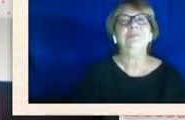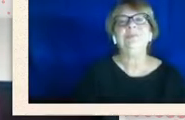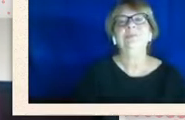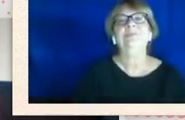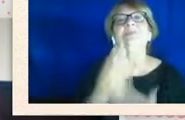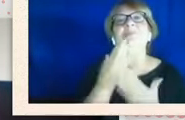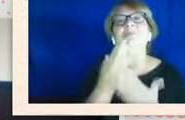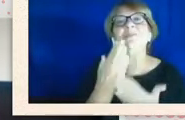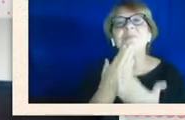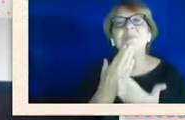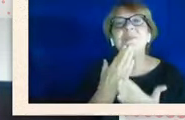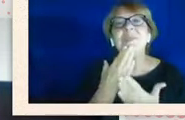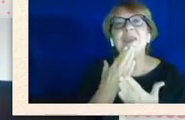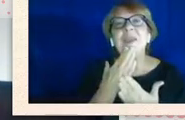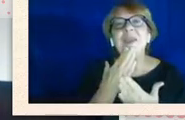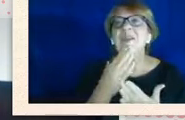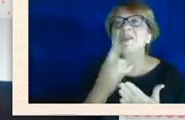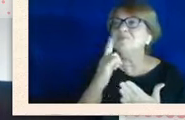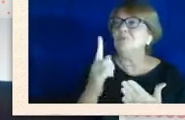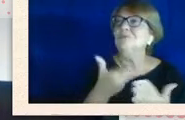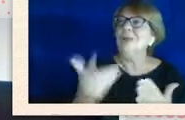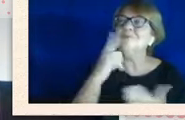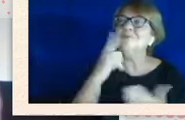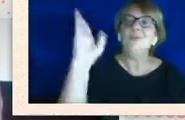our presentation.